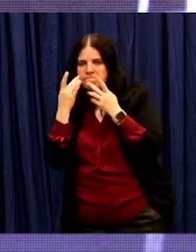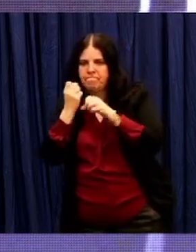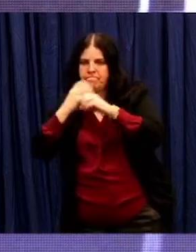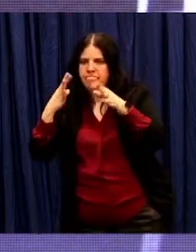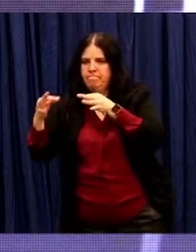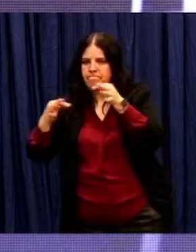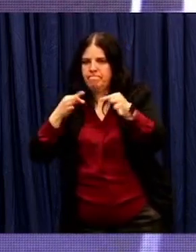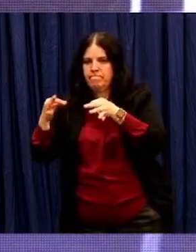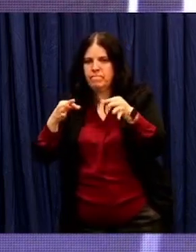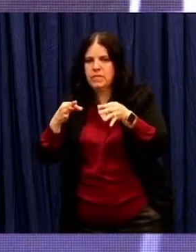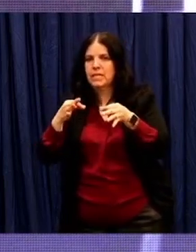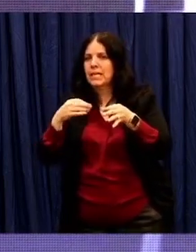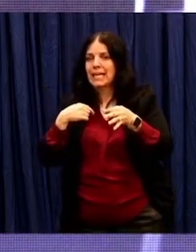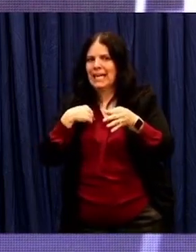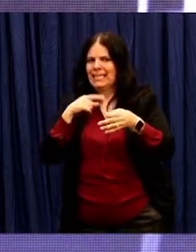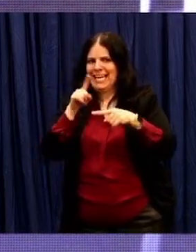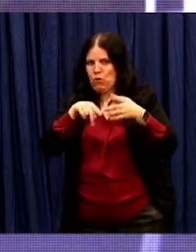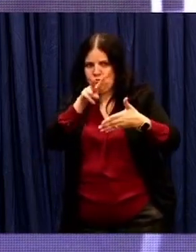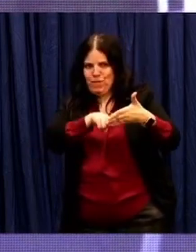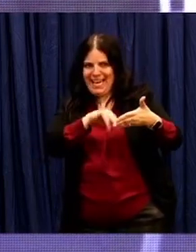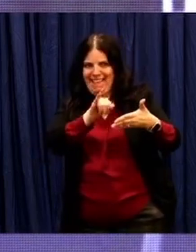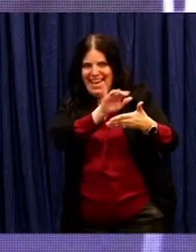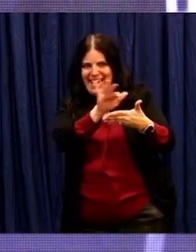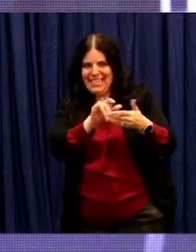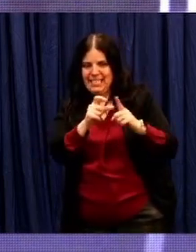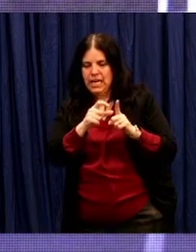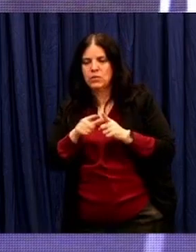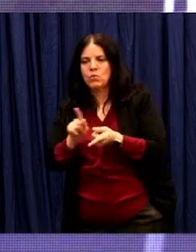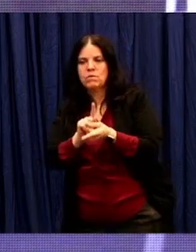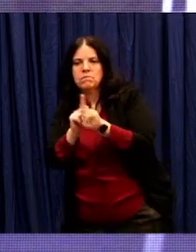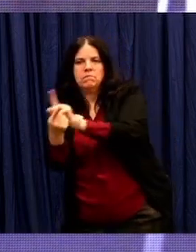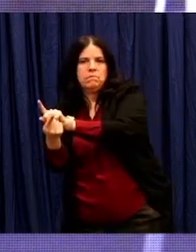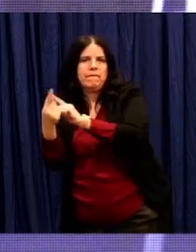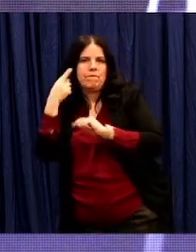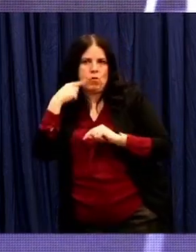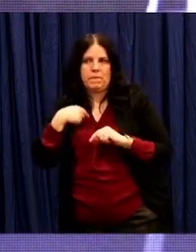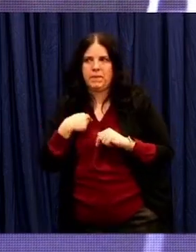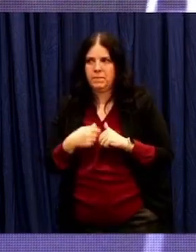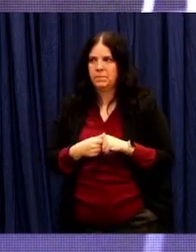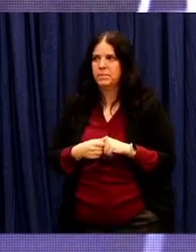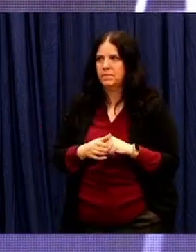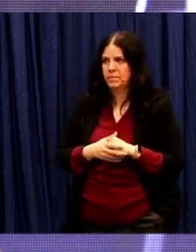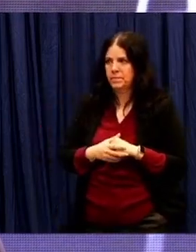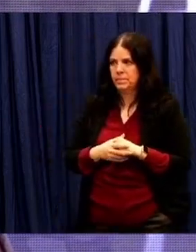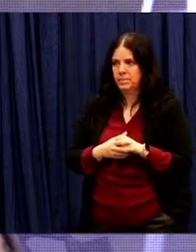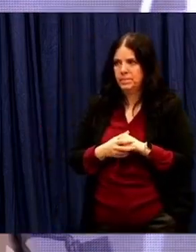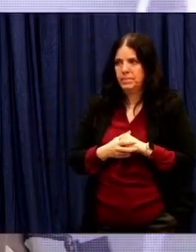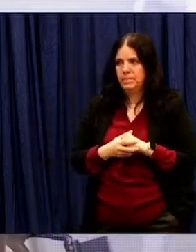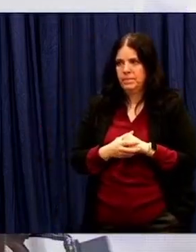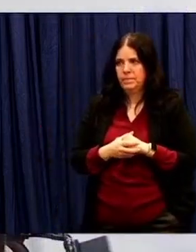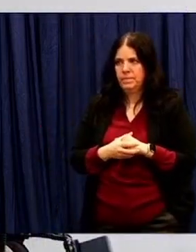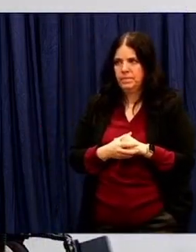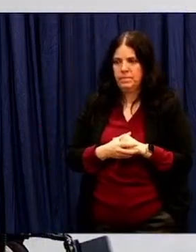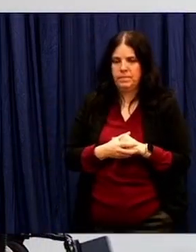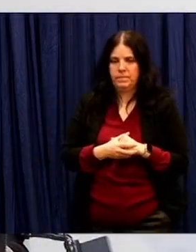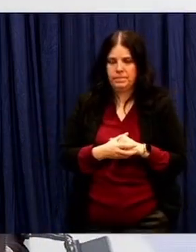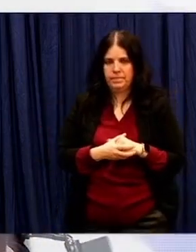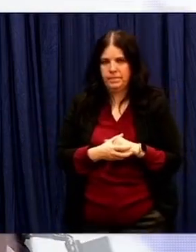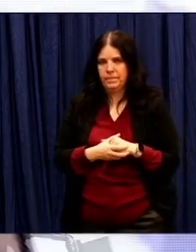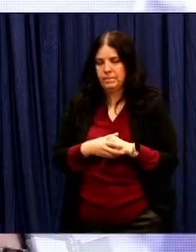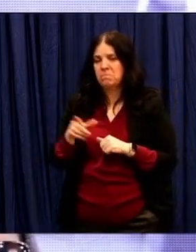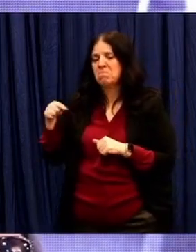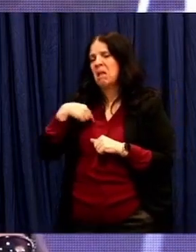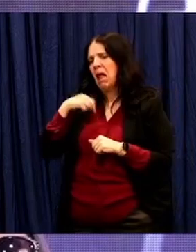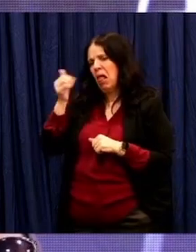individuals with print disabilities. Oh, okay. I have another comment. I do want to ask, could